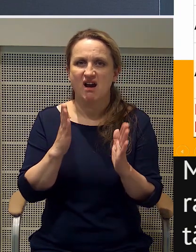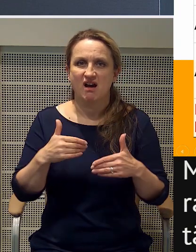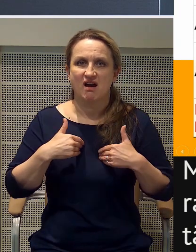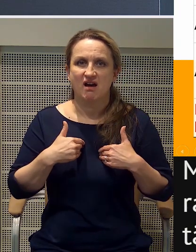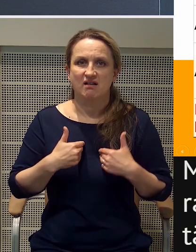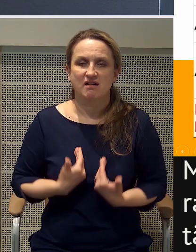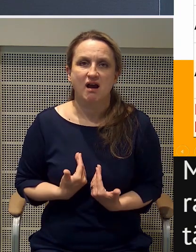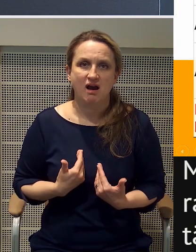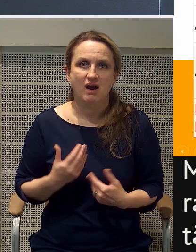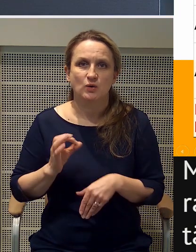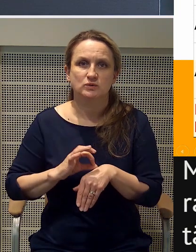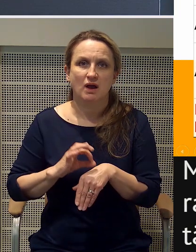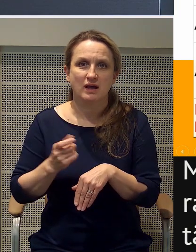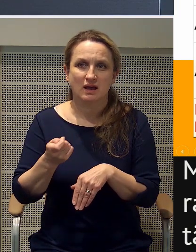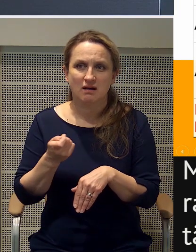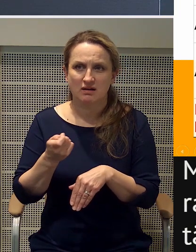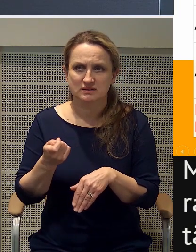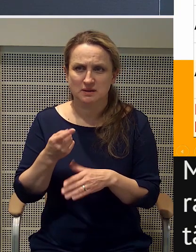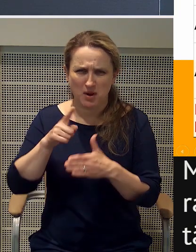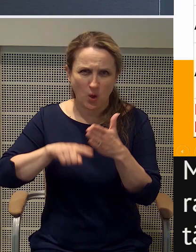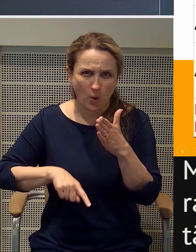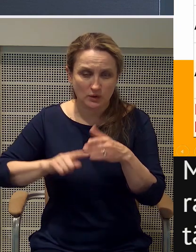other youngsters got the treatment as well.